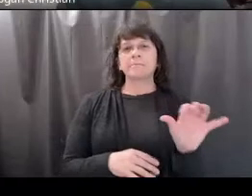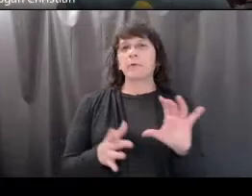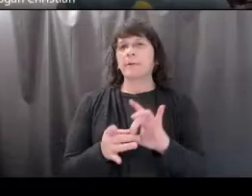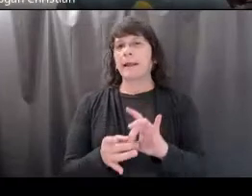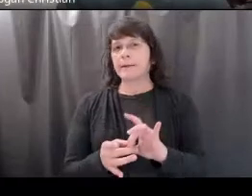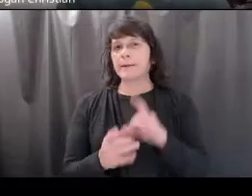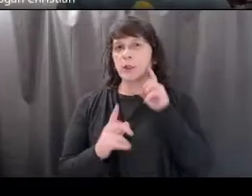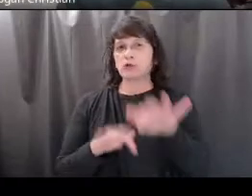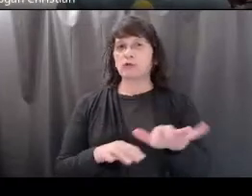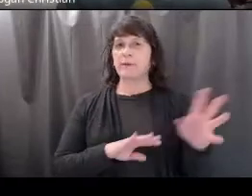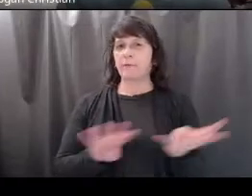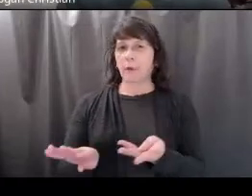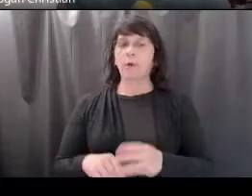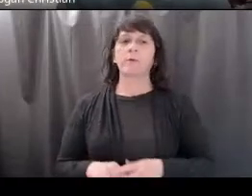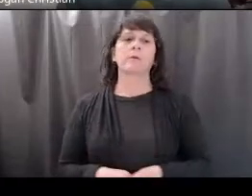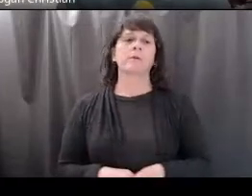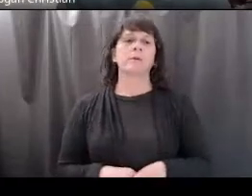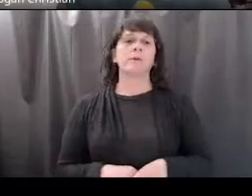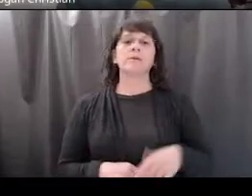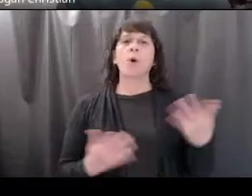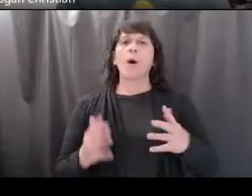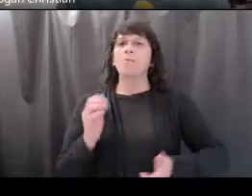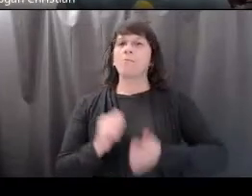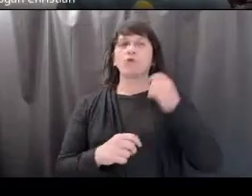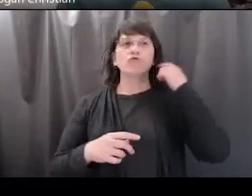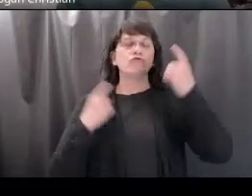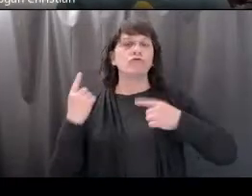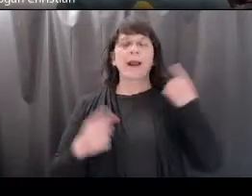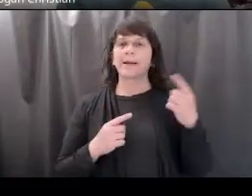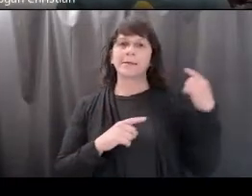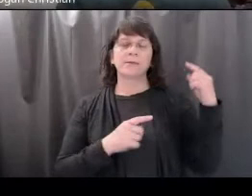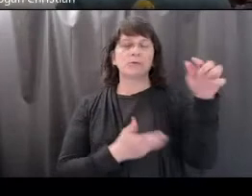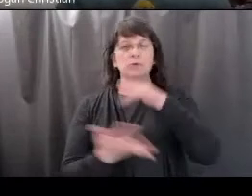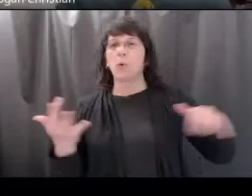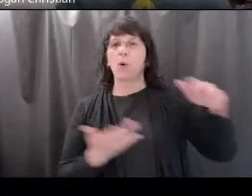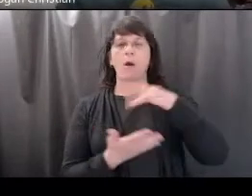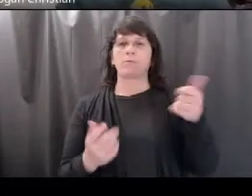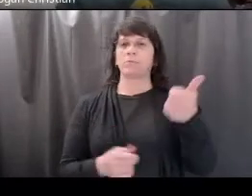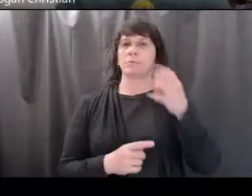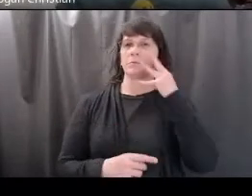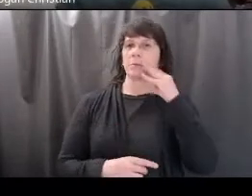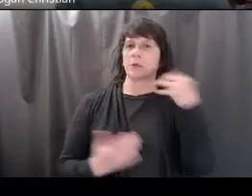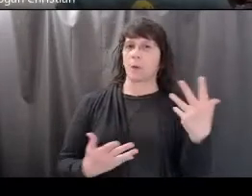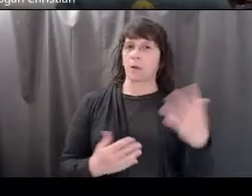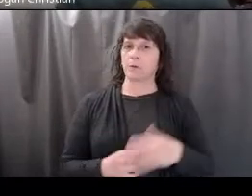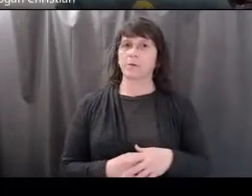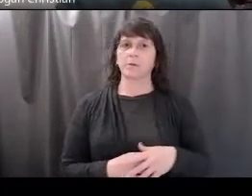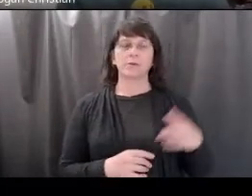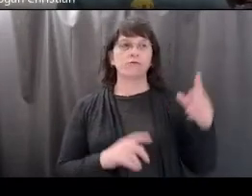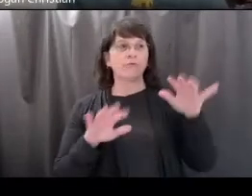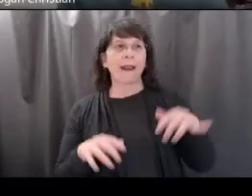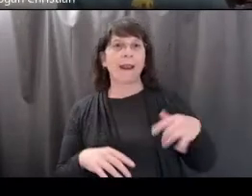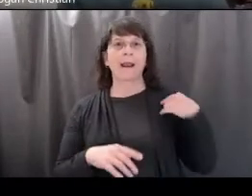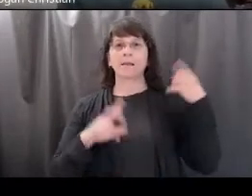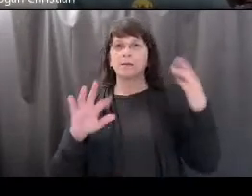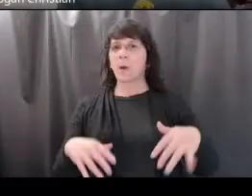related to Streamflow. What's the craziest storm that you've been in? So while you're thinking about that question,